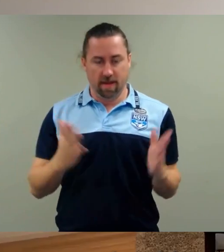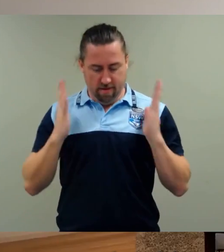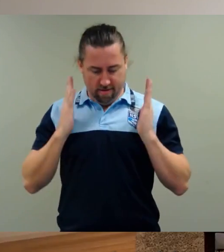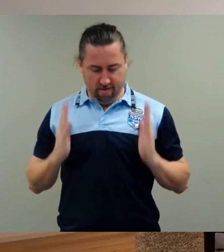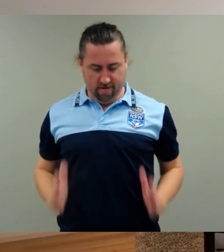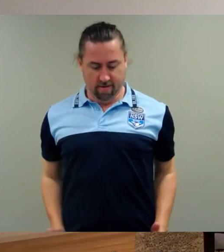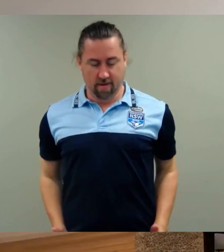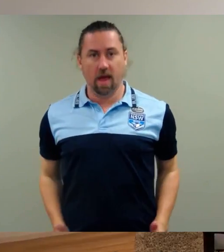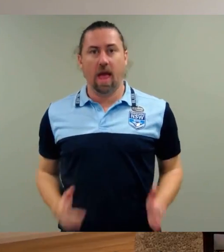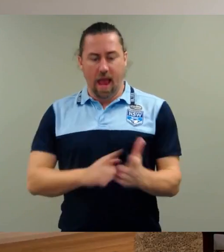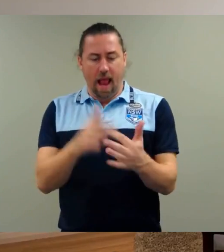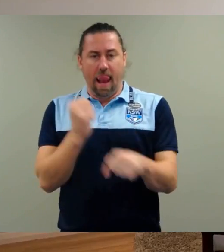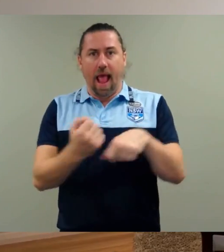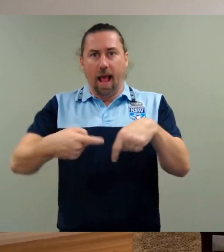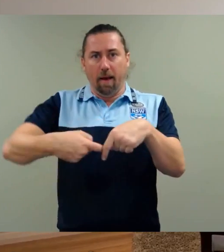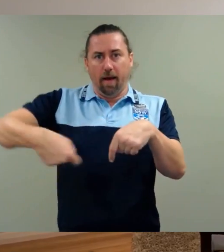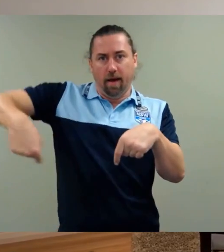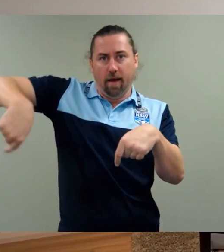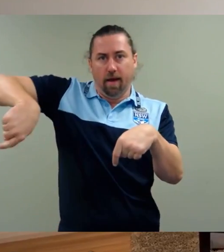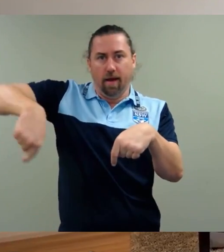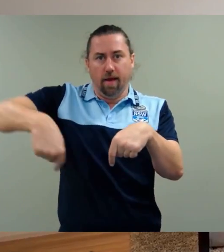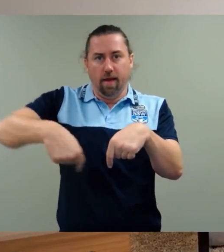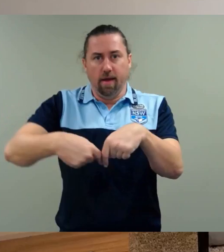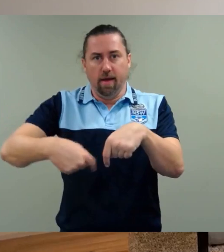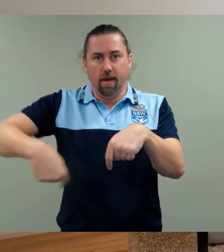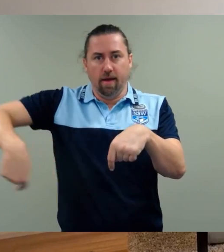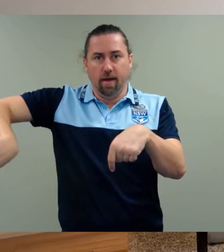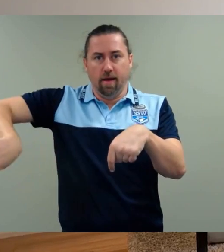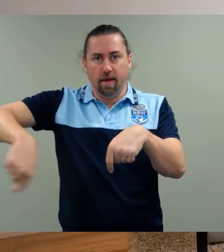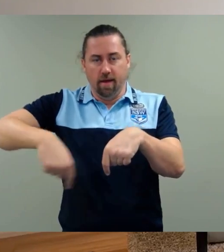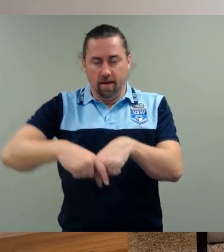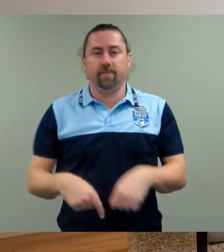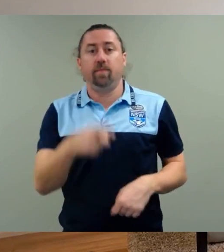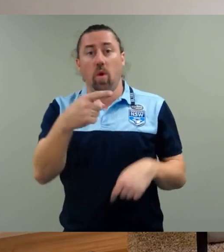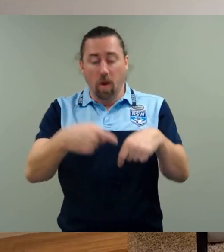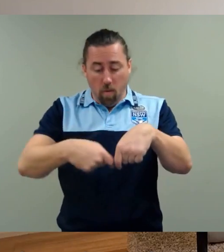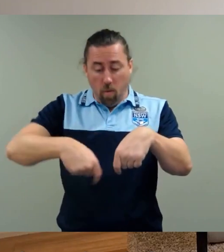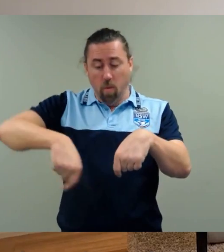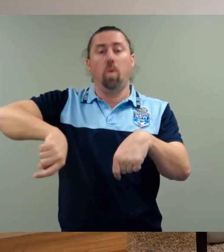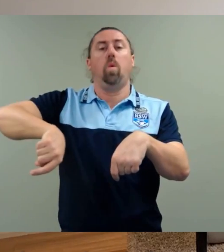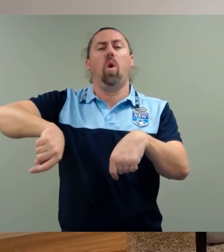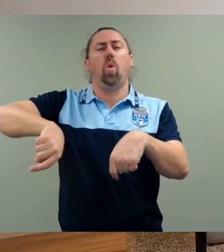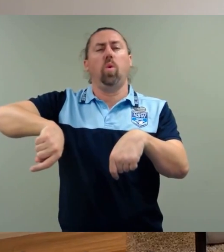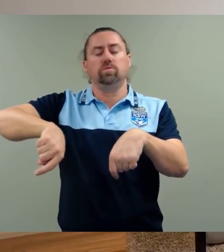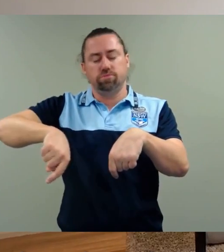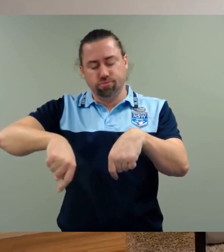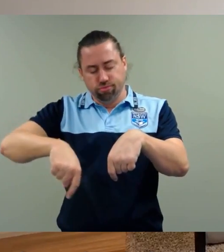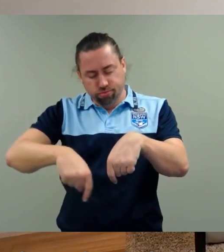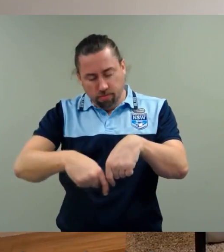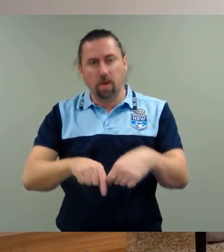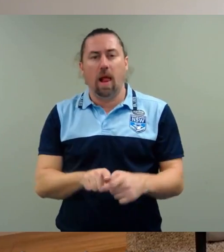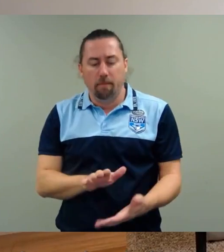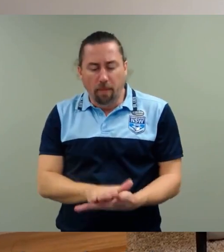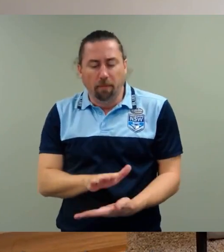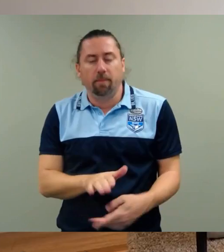hips throughout the movement. Pause for a second once you've reached the highest point, then slowly lower your leg,